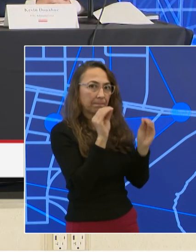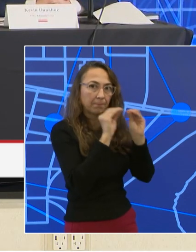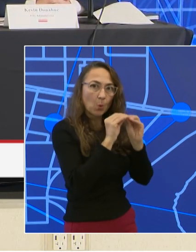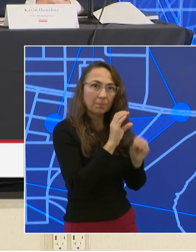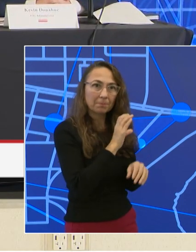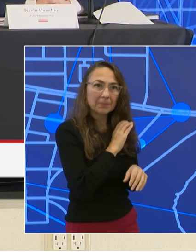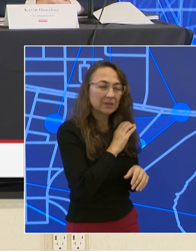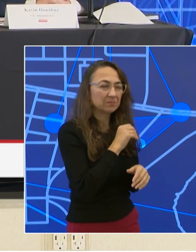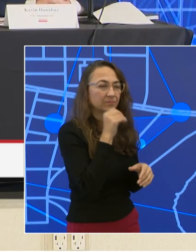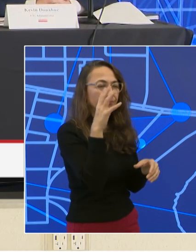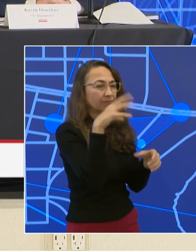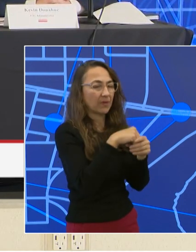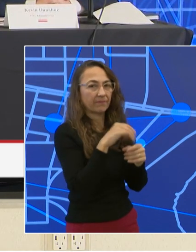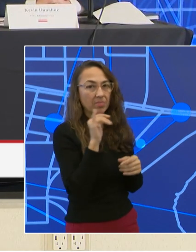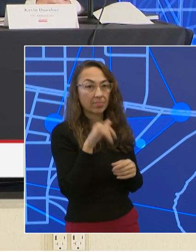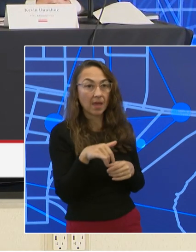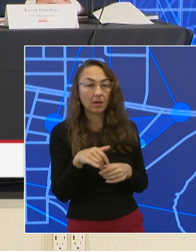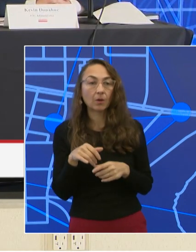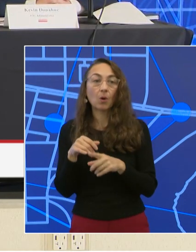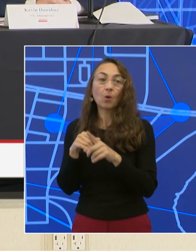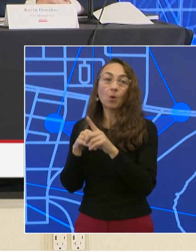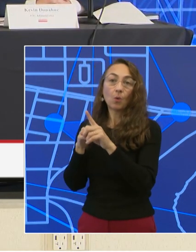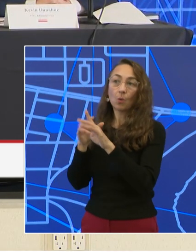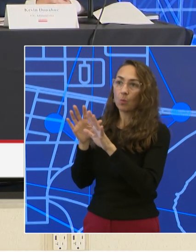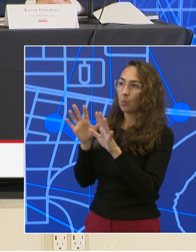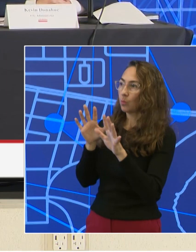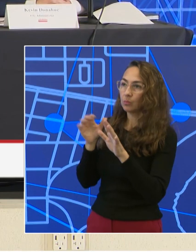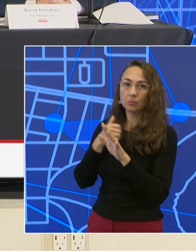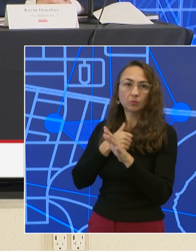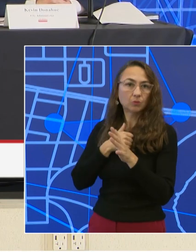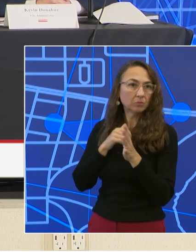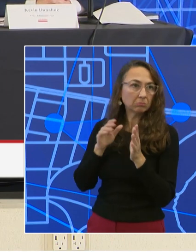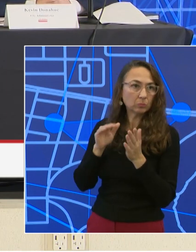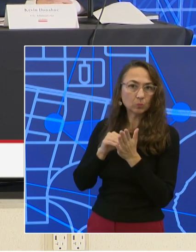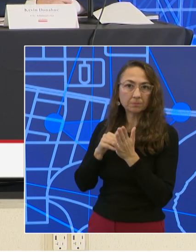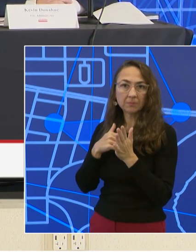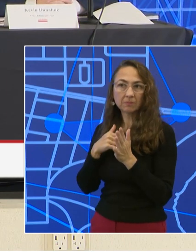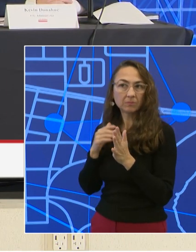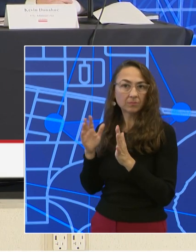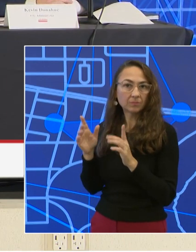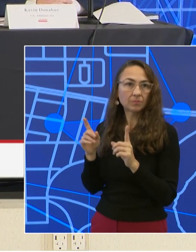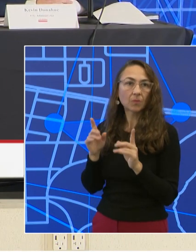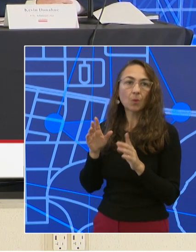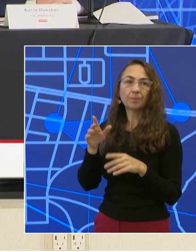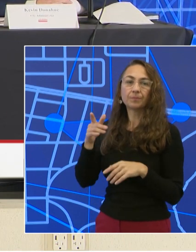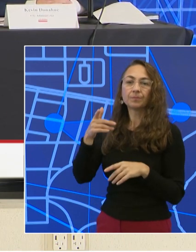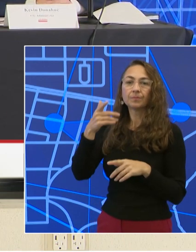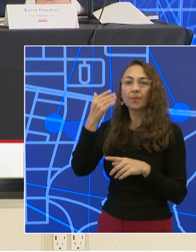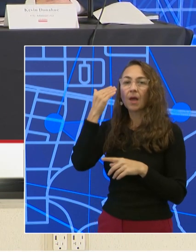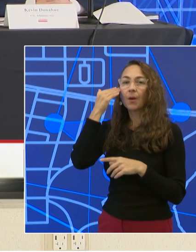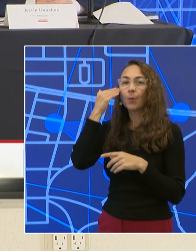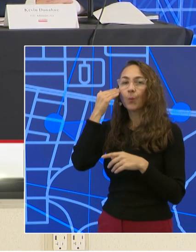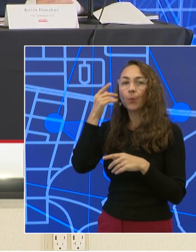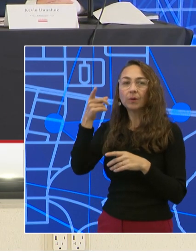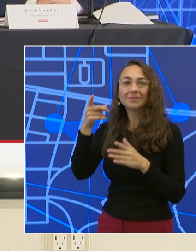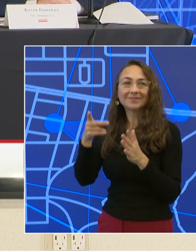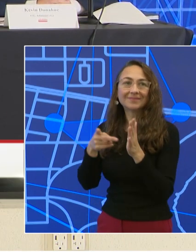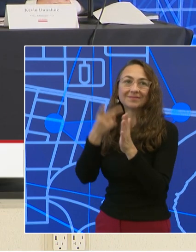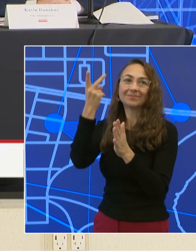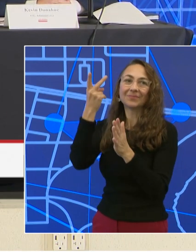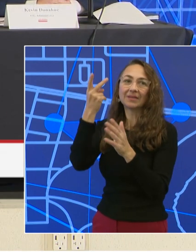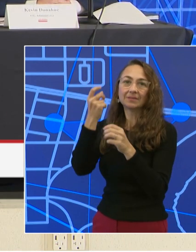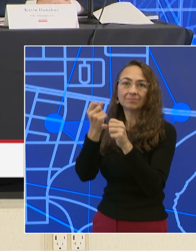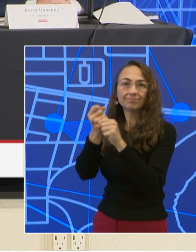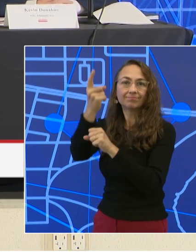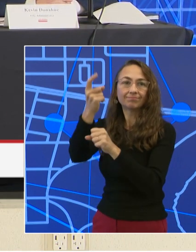Yes. Oh, sorry. So I know biannually you provide the report regarding juvenile crime. Can you give us just an update